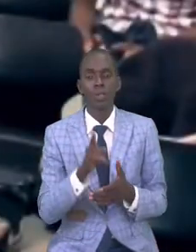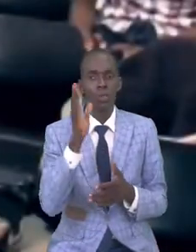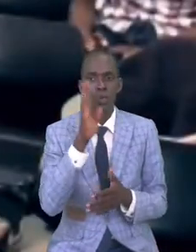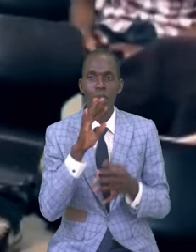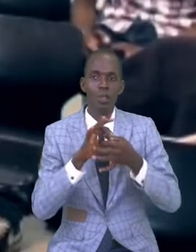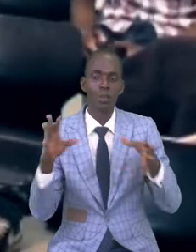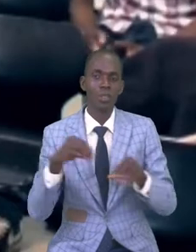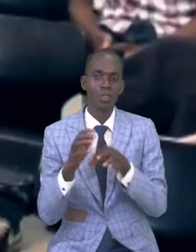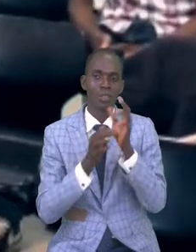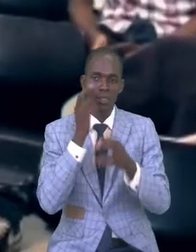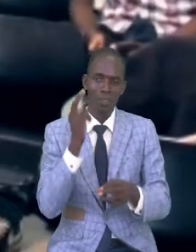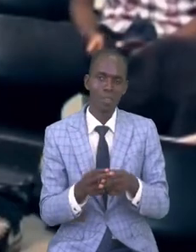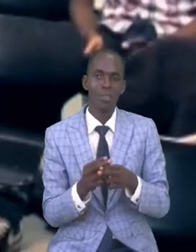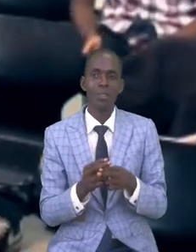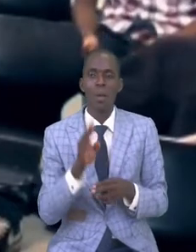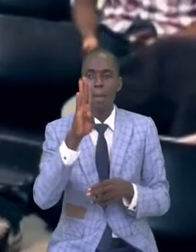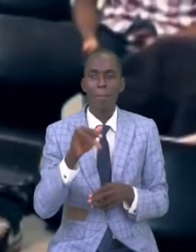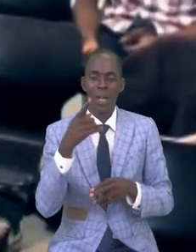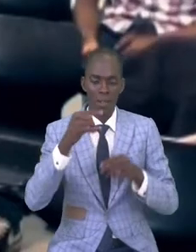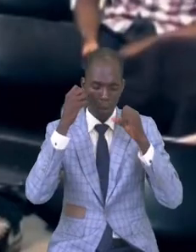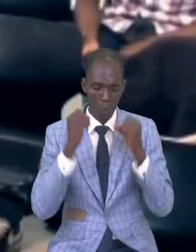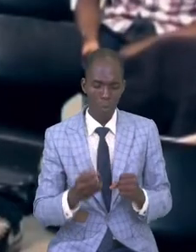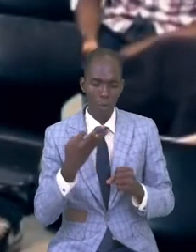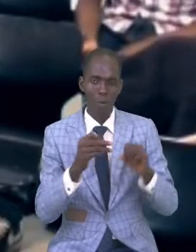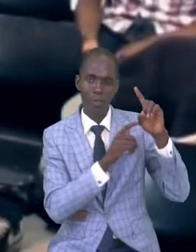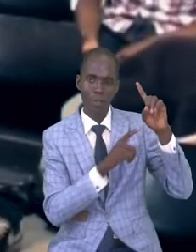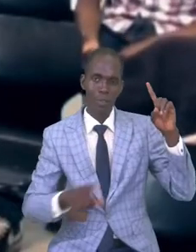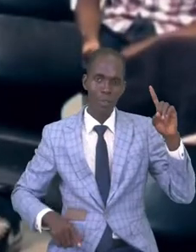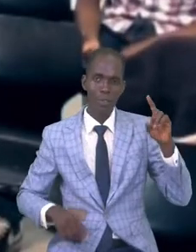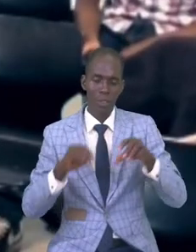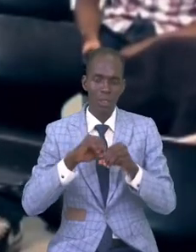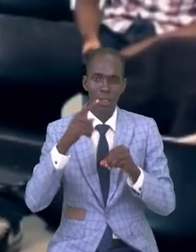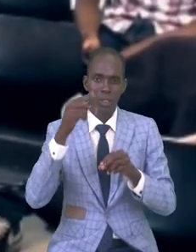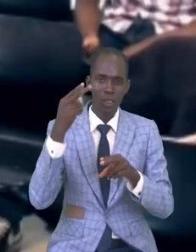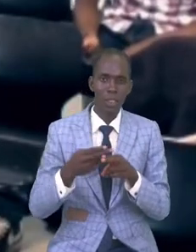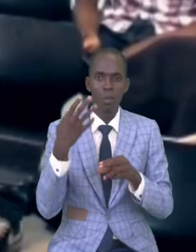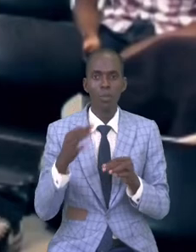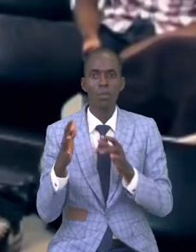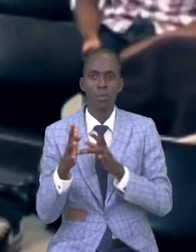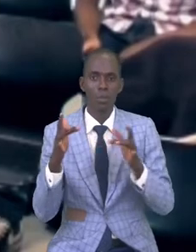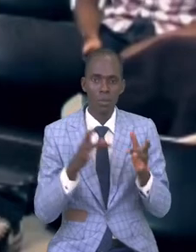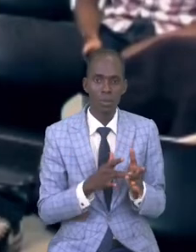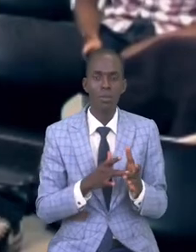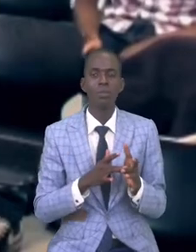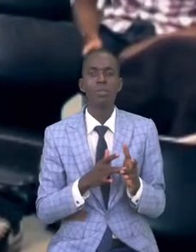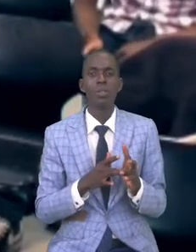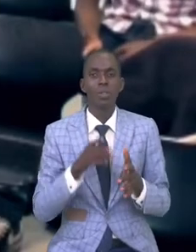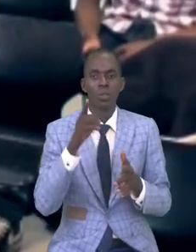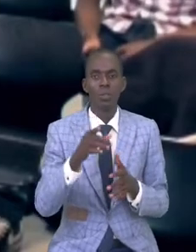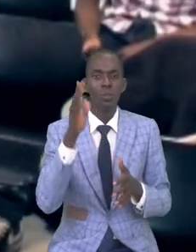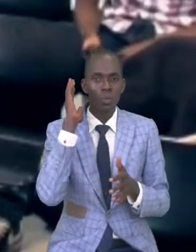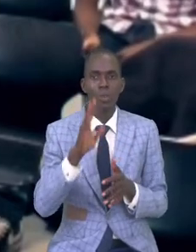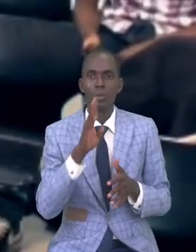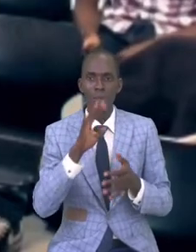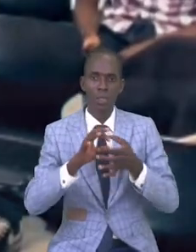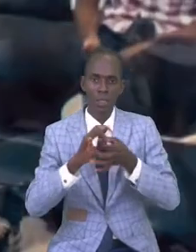loosed. Amen. By the power of the Lord, in the name of Jesus, you'll be released